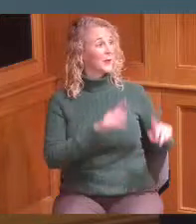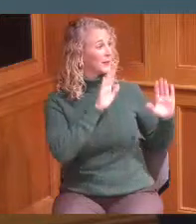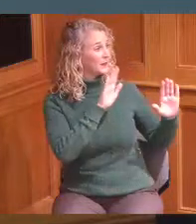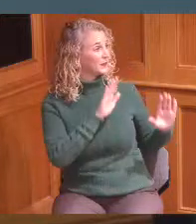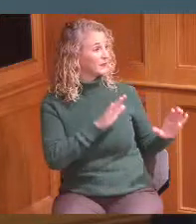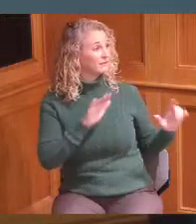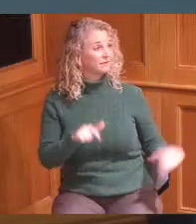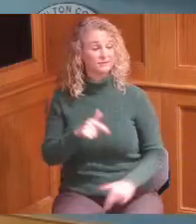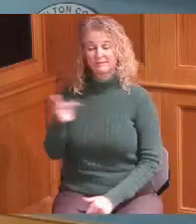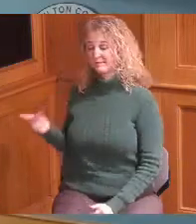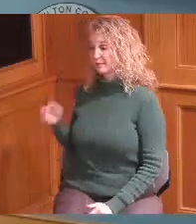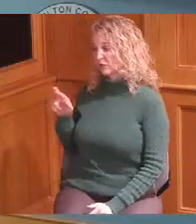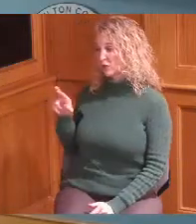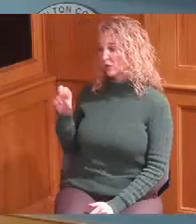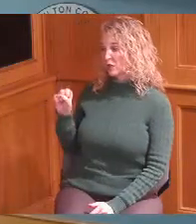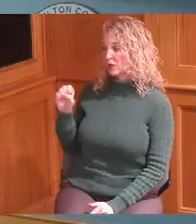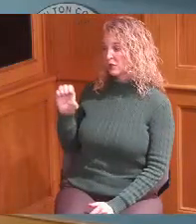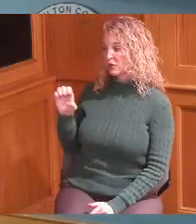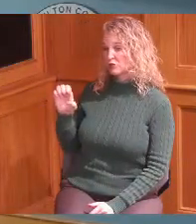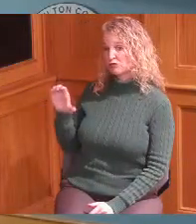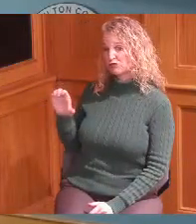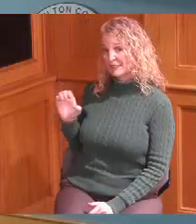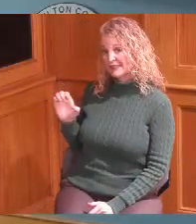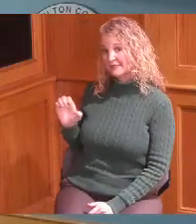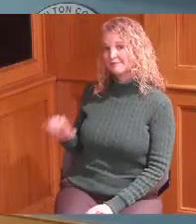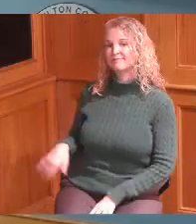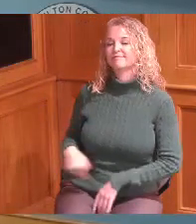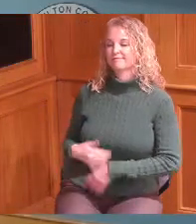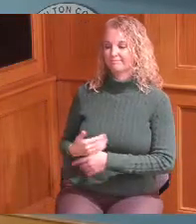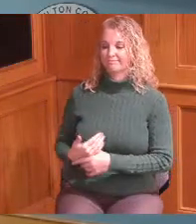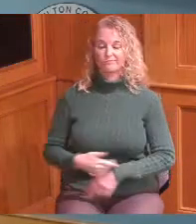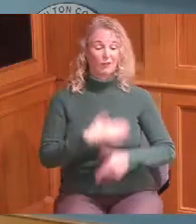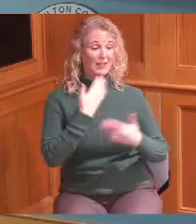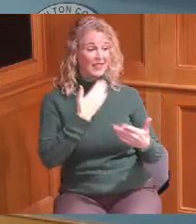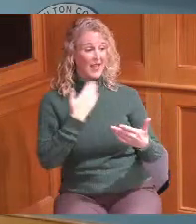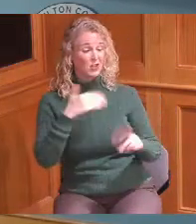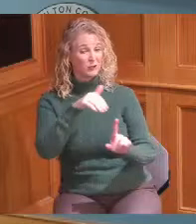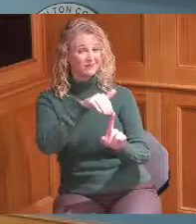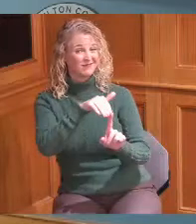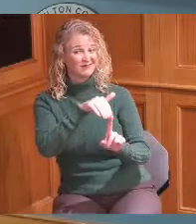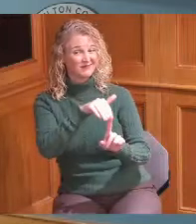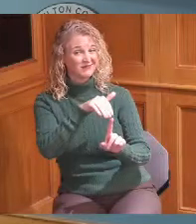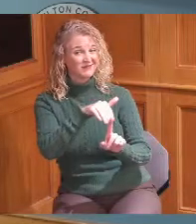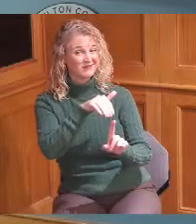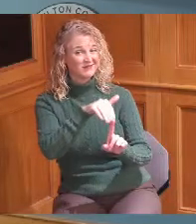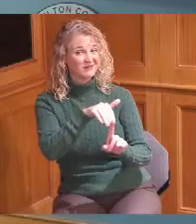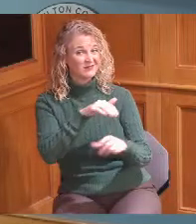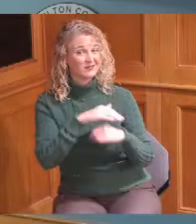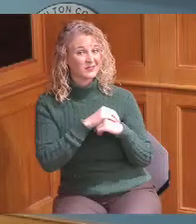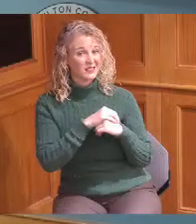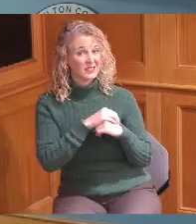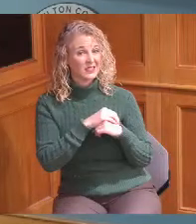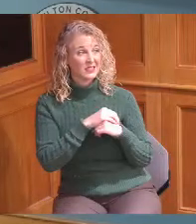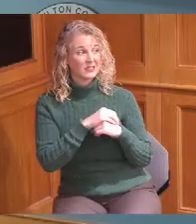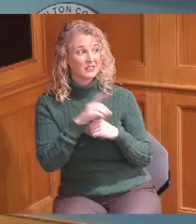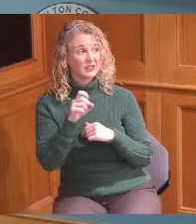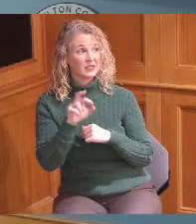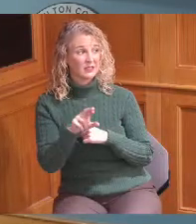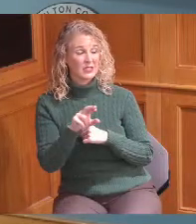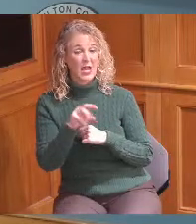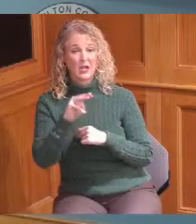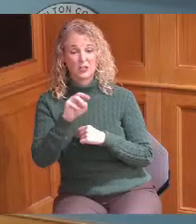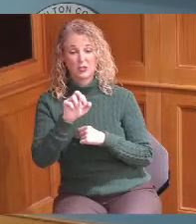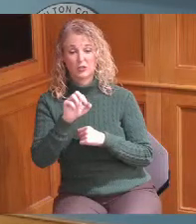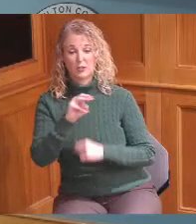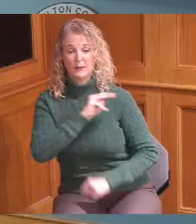you. Commissioner Reese? Thank you. I just want to remind everyone that Dr. Martin Luther